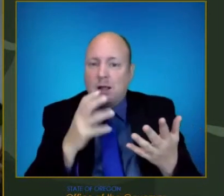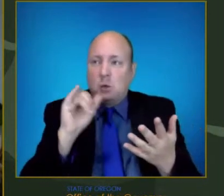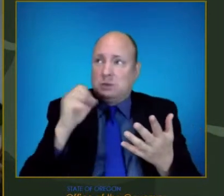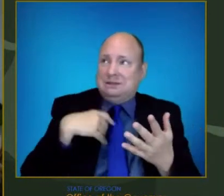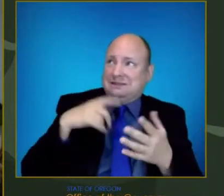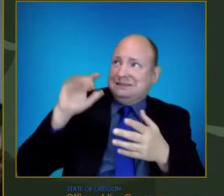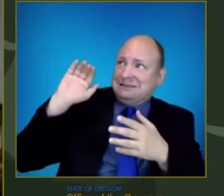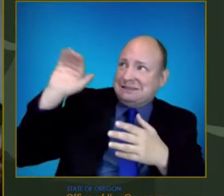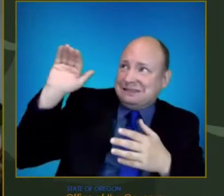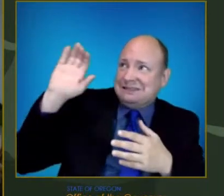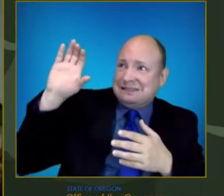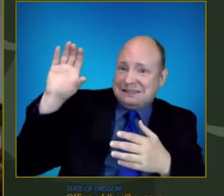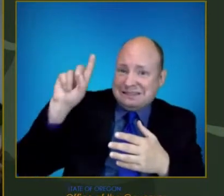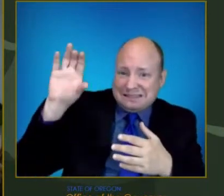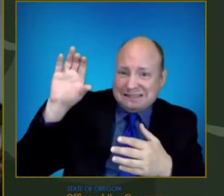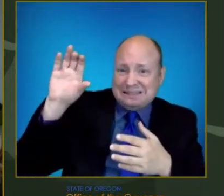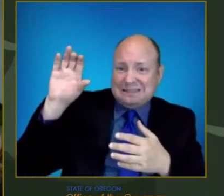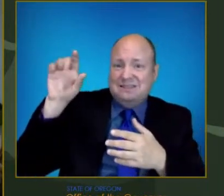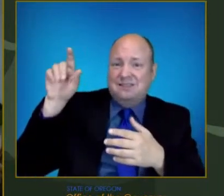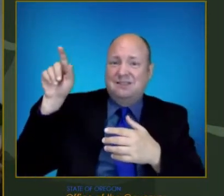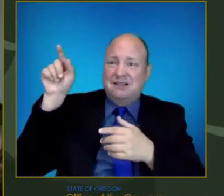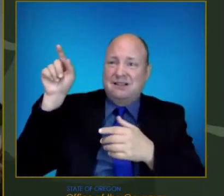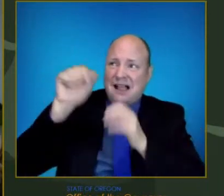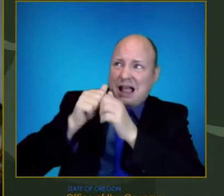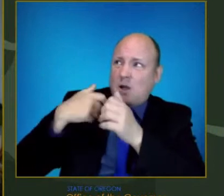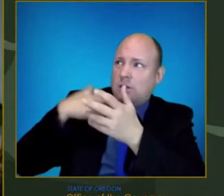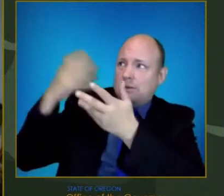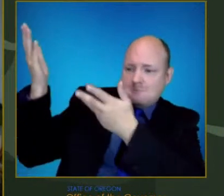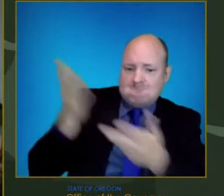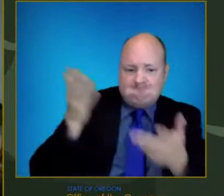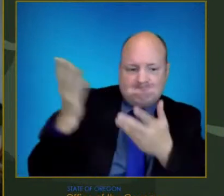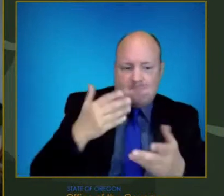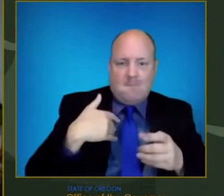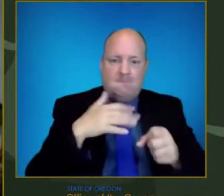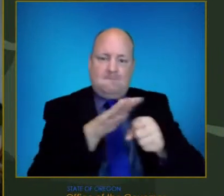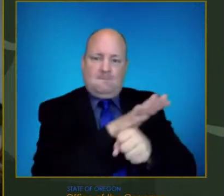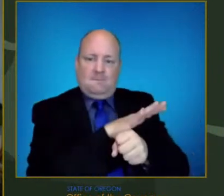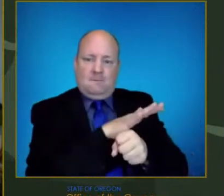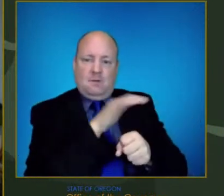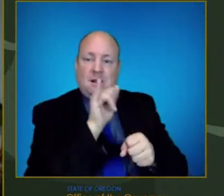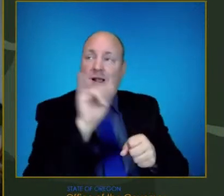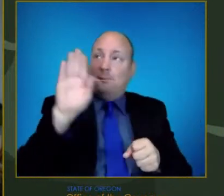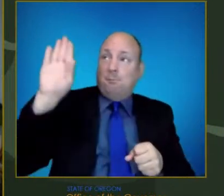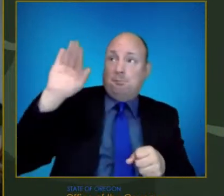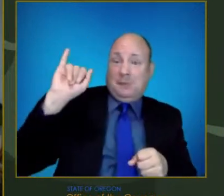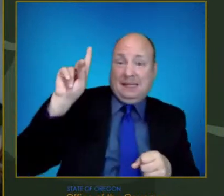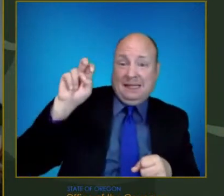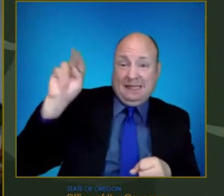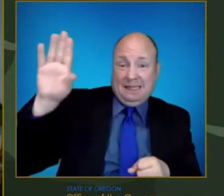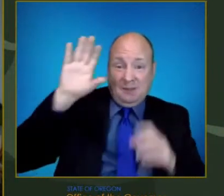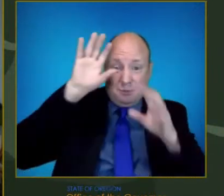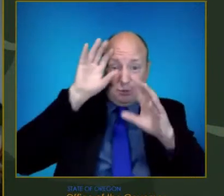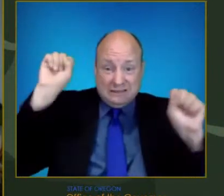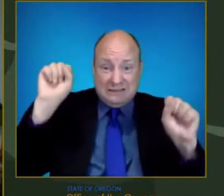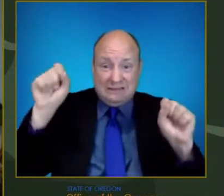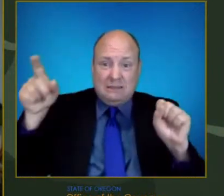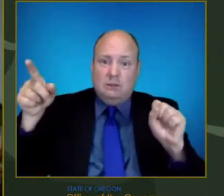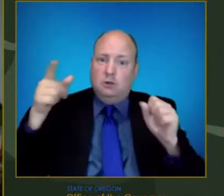a couple of weeks ago, part of Biden's administration plan was to increase testing and to understand the supply